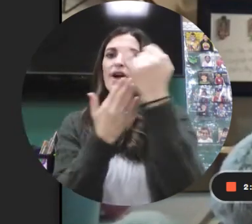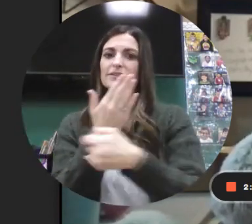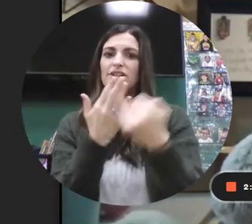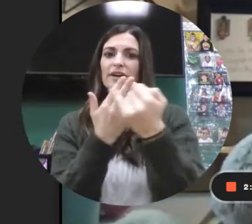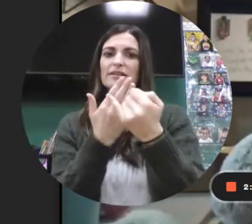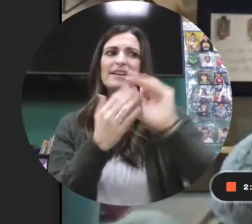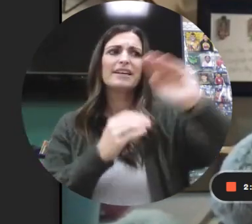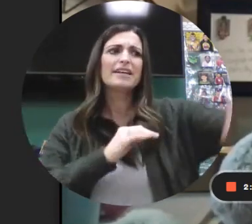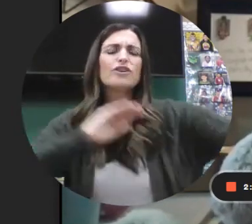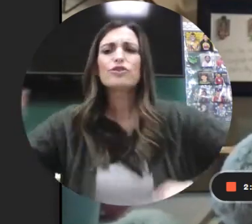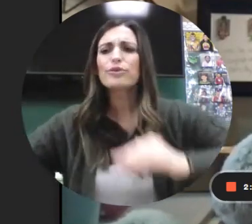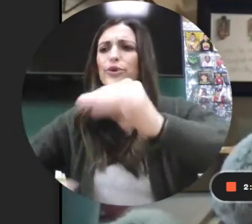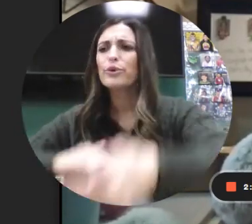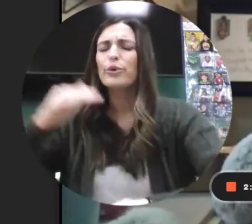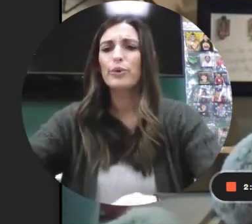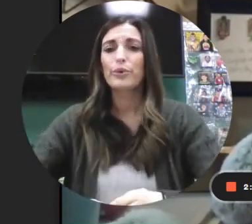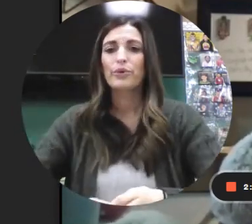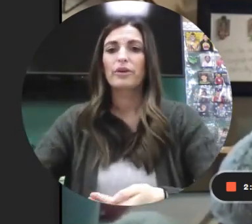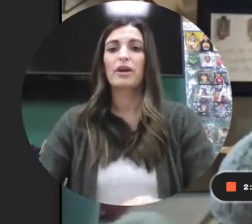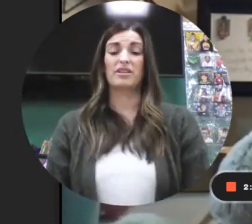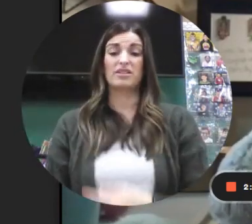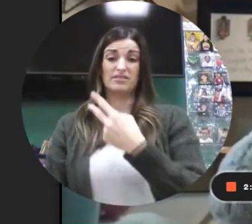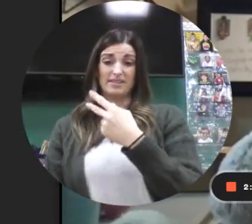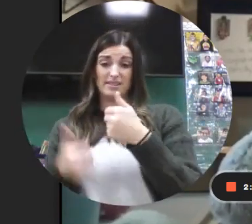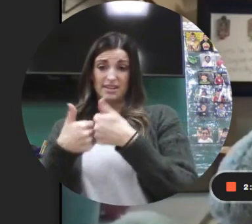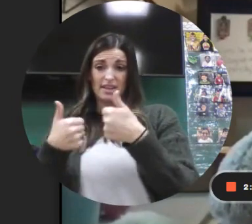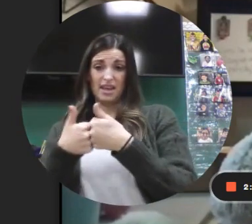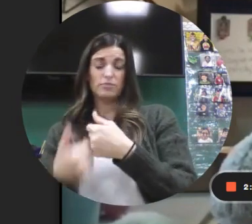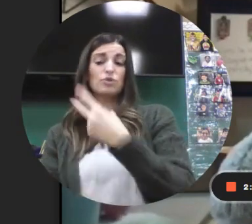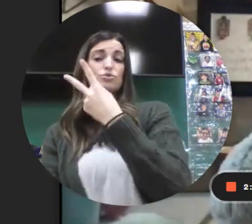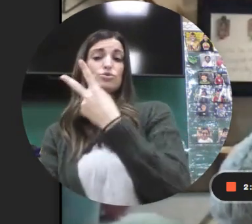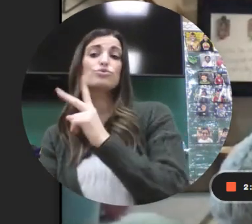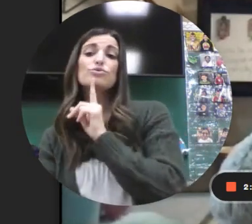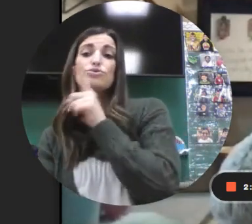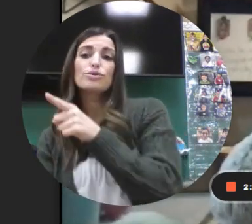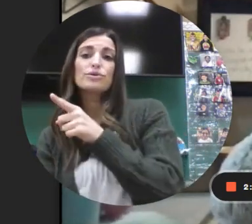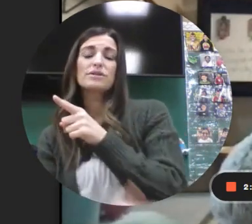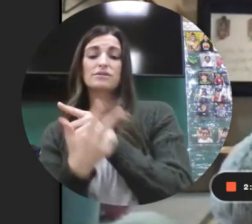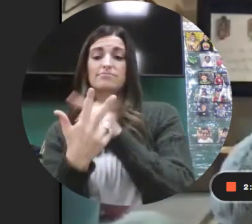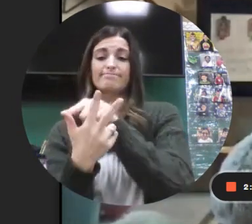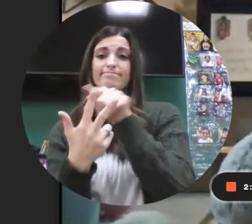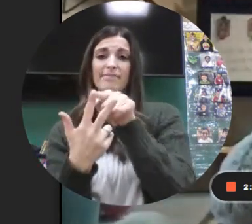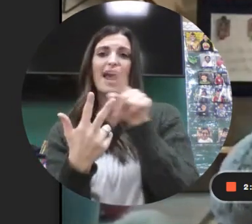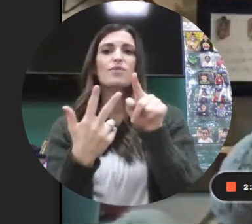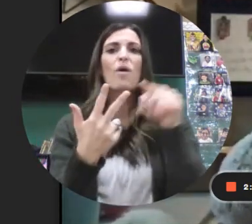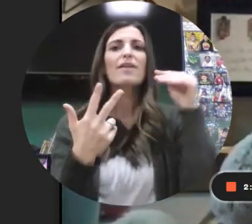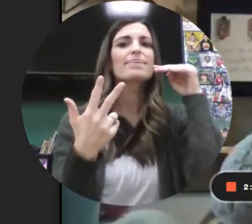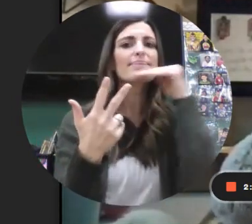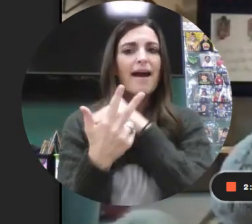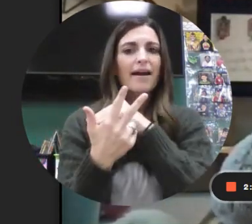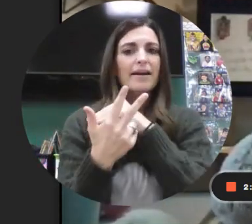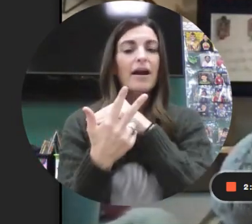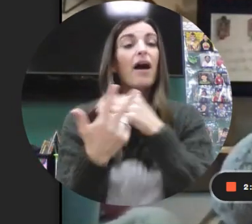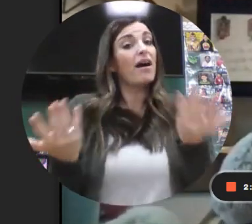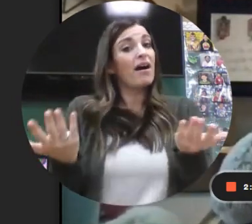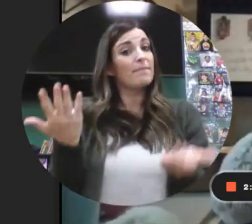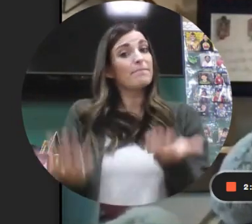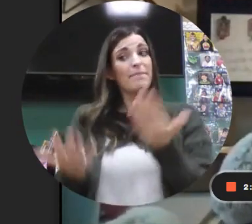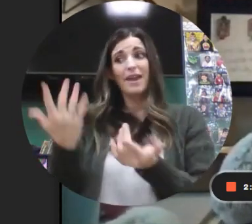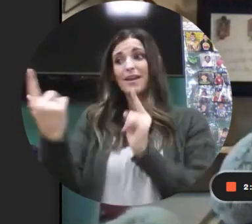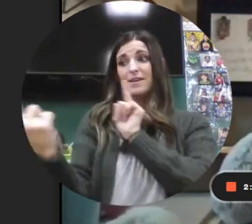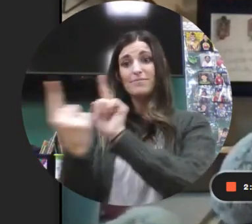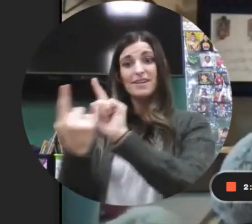to the class using the game Two Truths and a Lie." "Well, there's a chance to make a friend, right?" Mom said. She